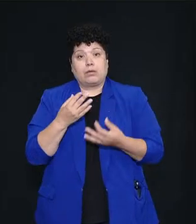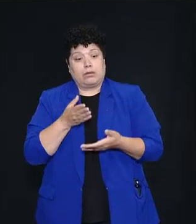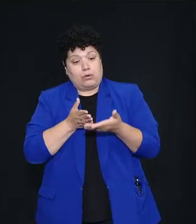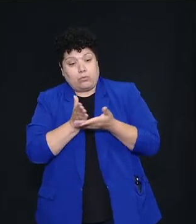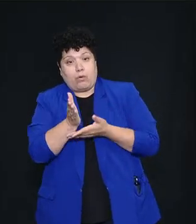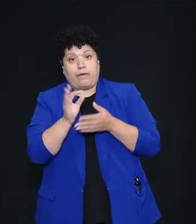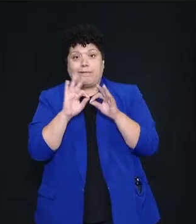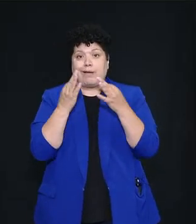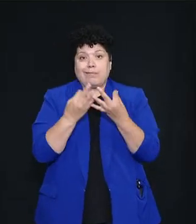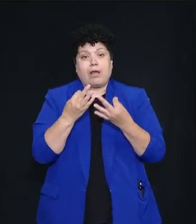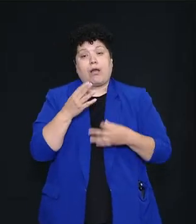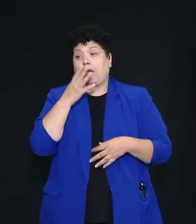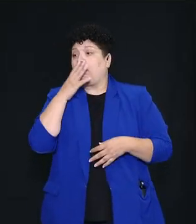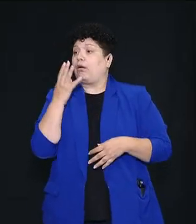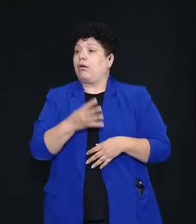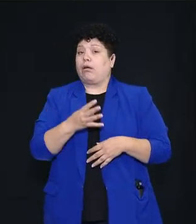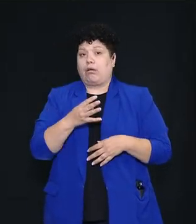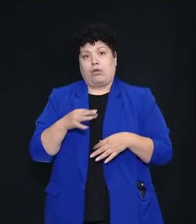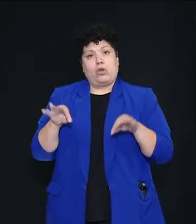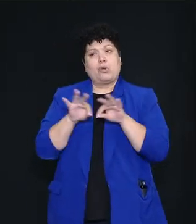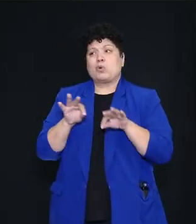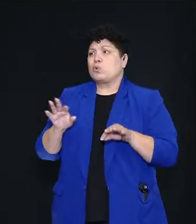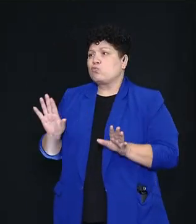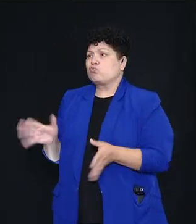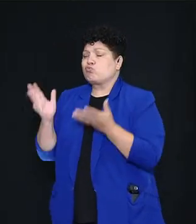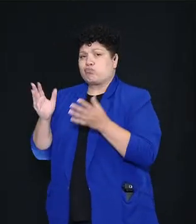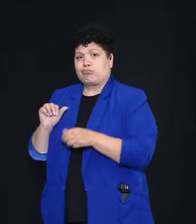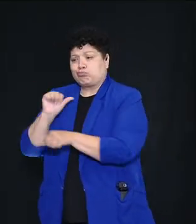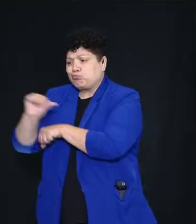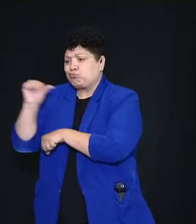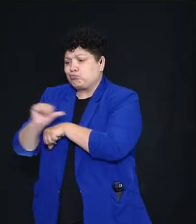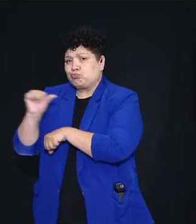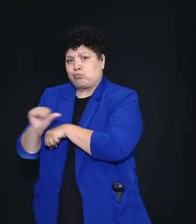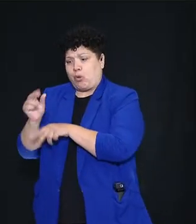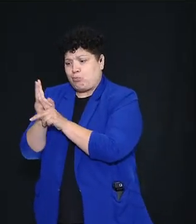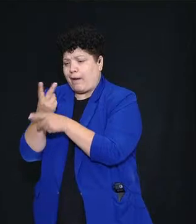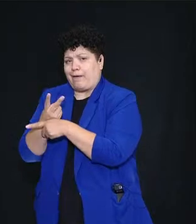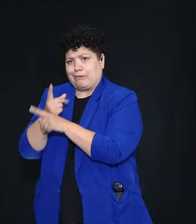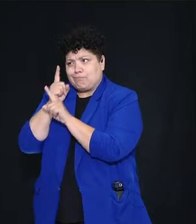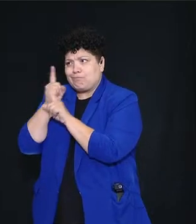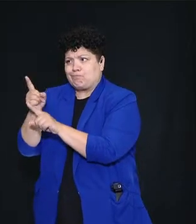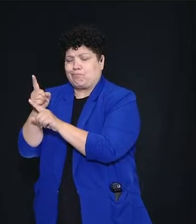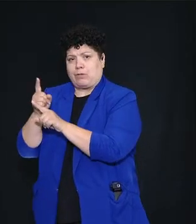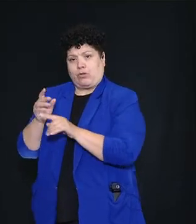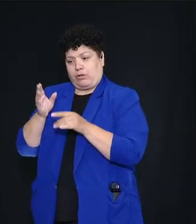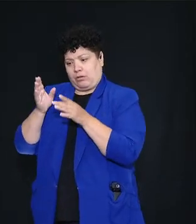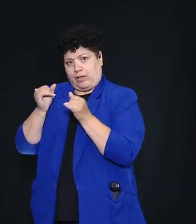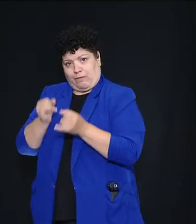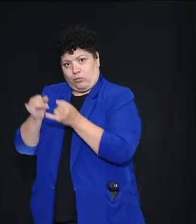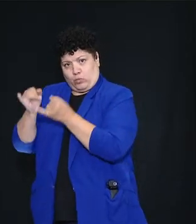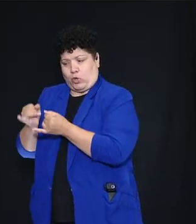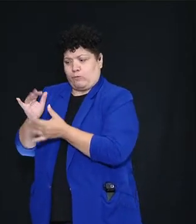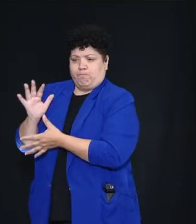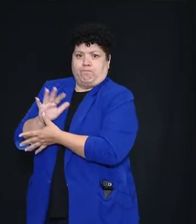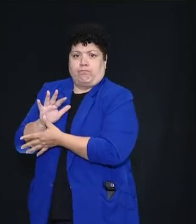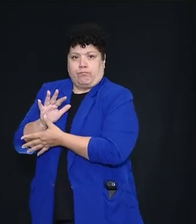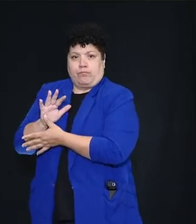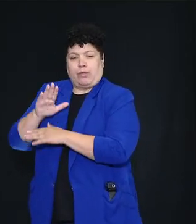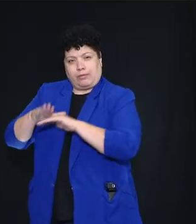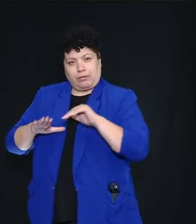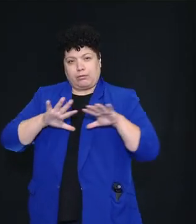be neglected for the sake of greater productivity and individual interests.